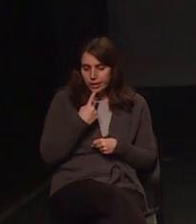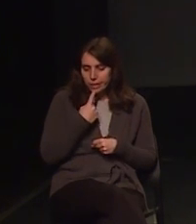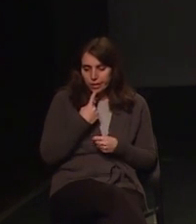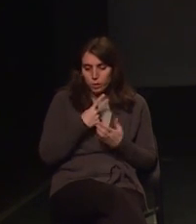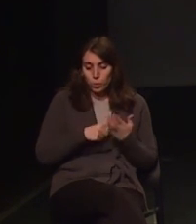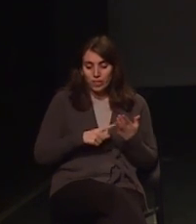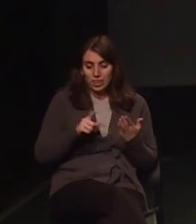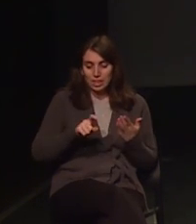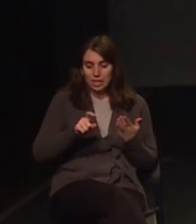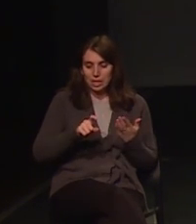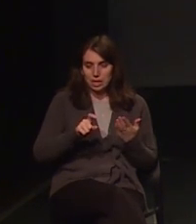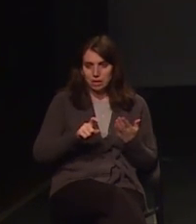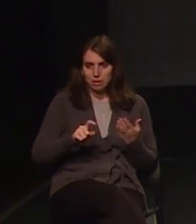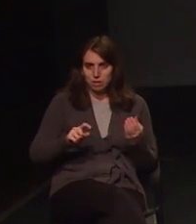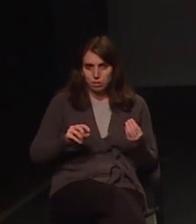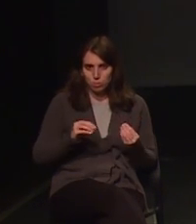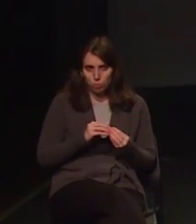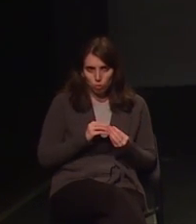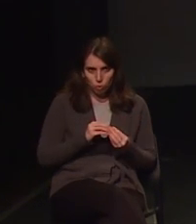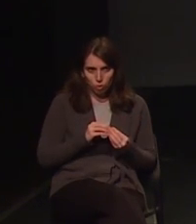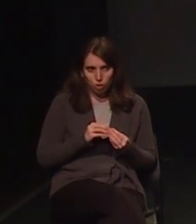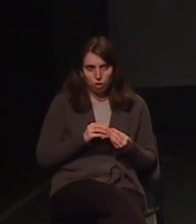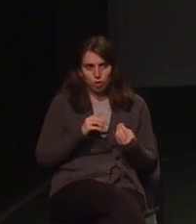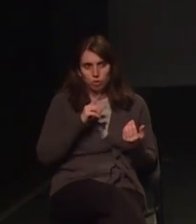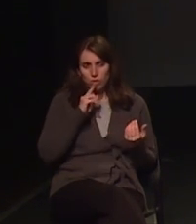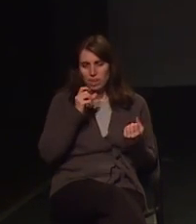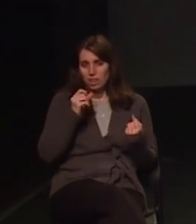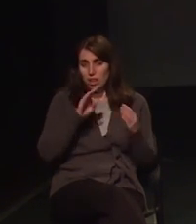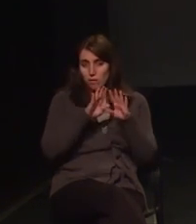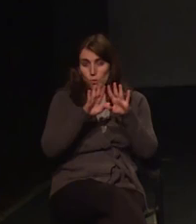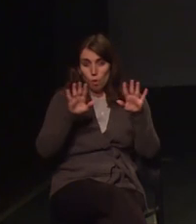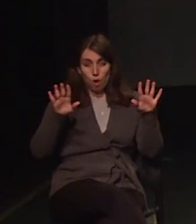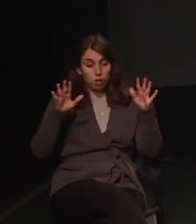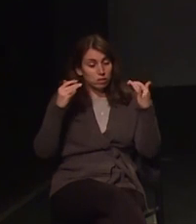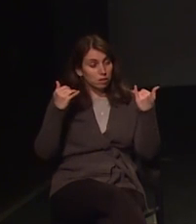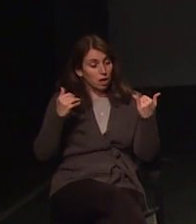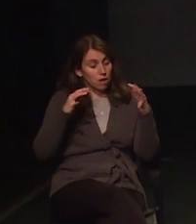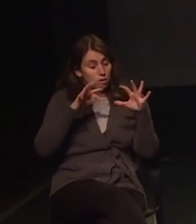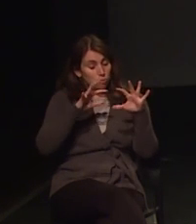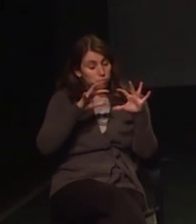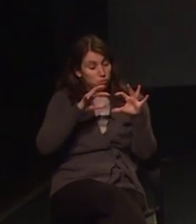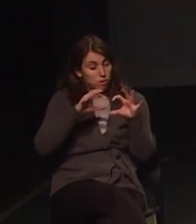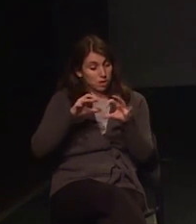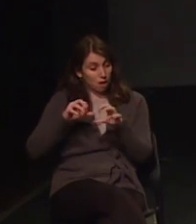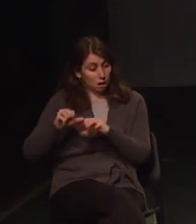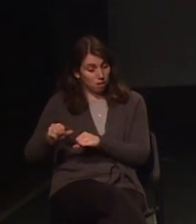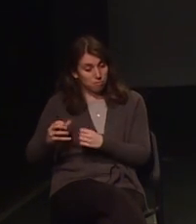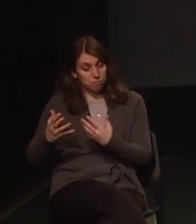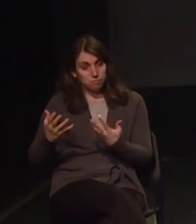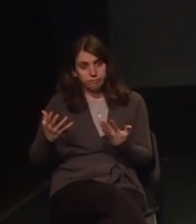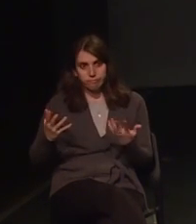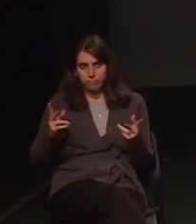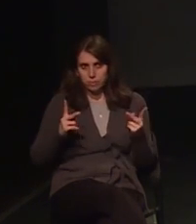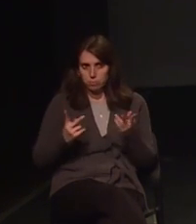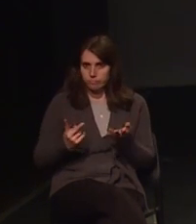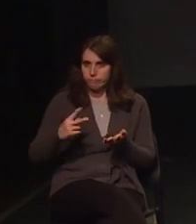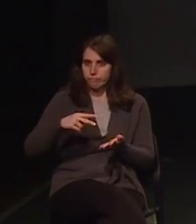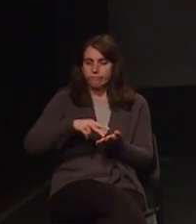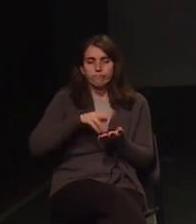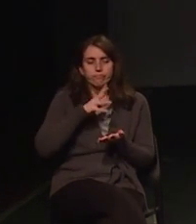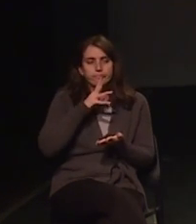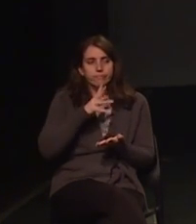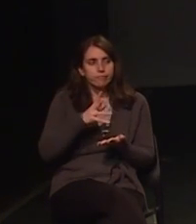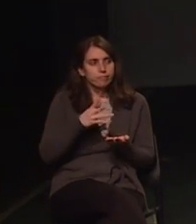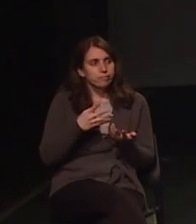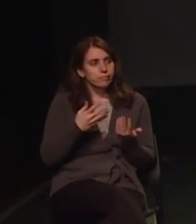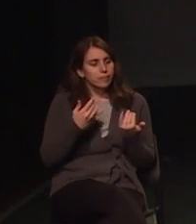need more. That, you know, a lot of walls are being broken down, and that's a very good thing. and also a willingness to